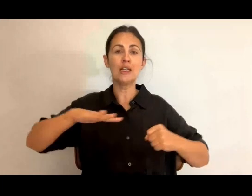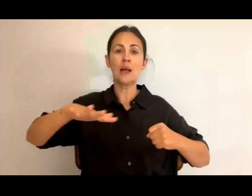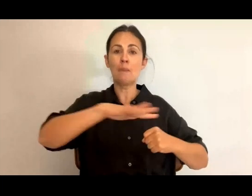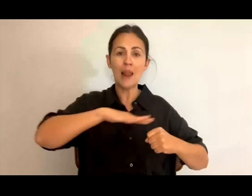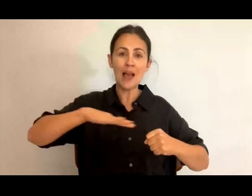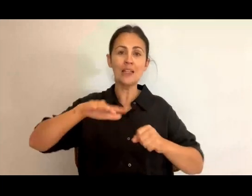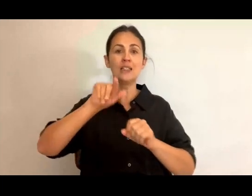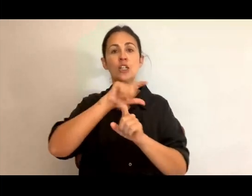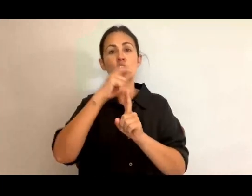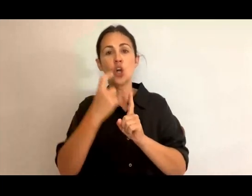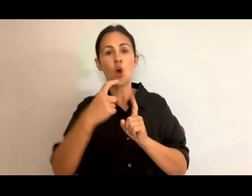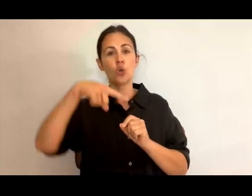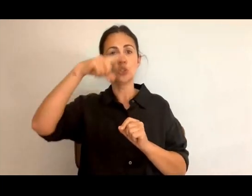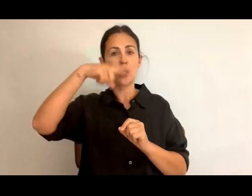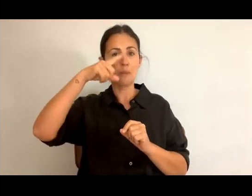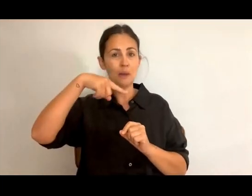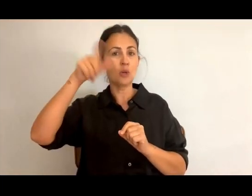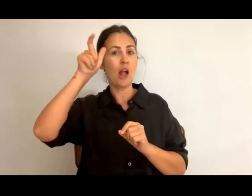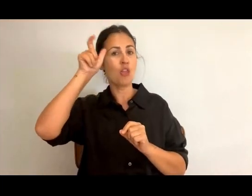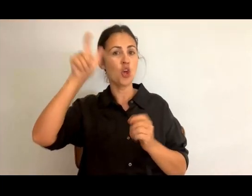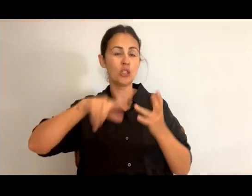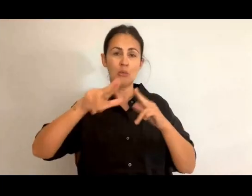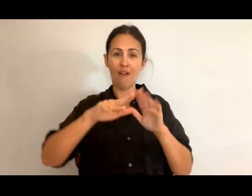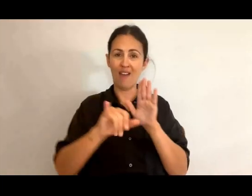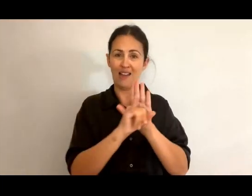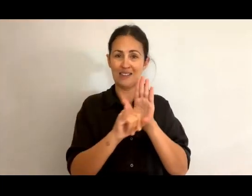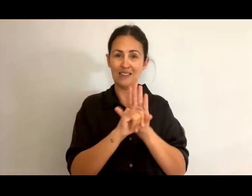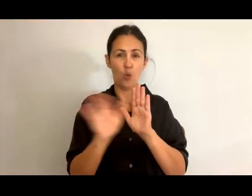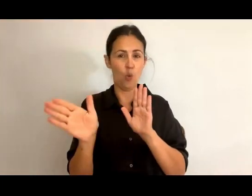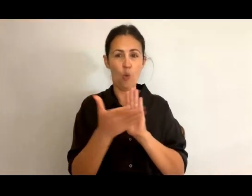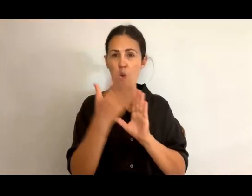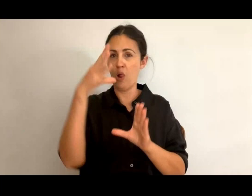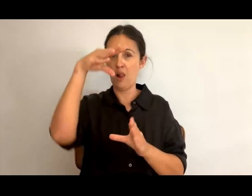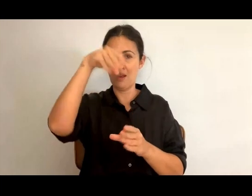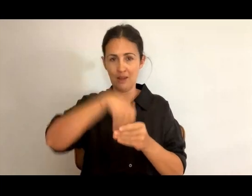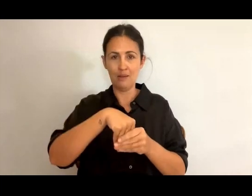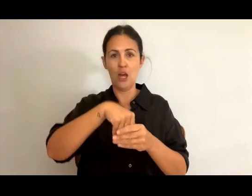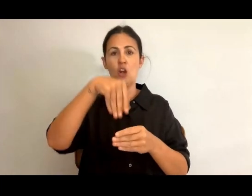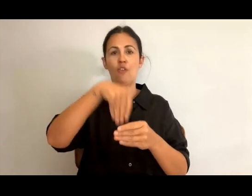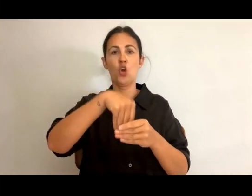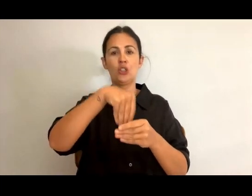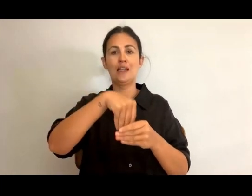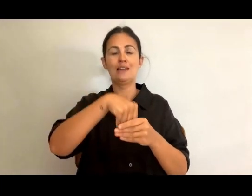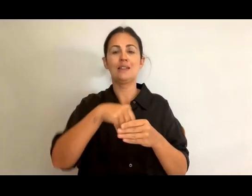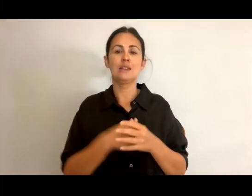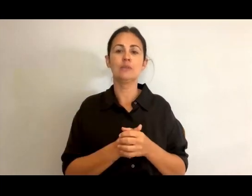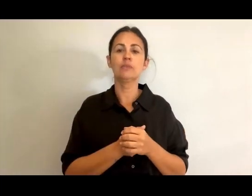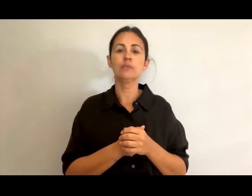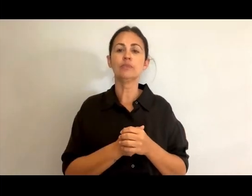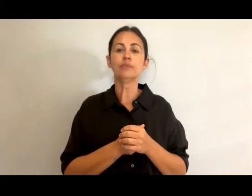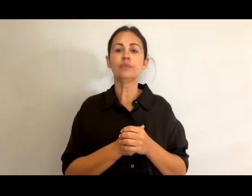of identity, all amongst the context of living communities. And so when looking through this